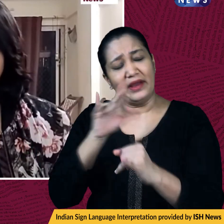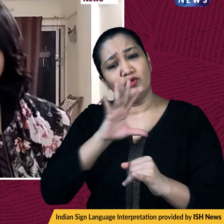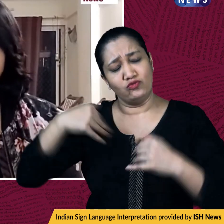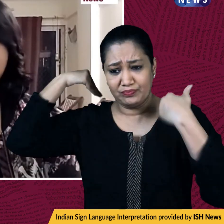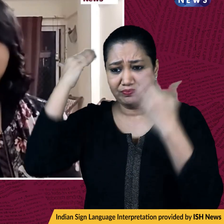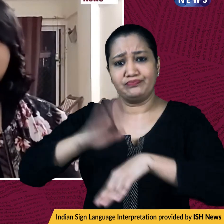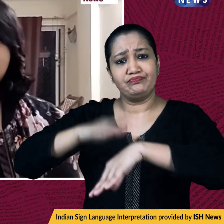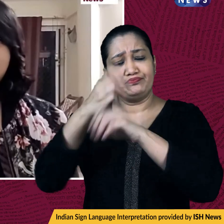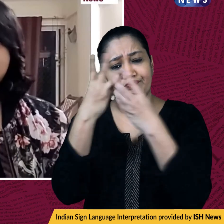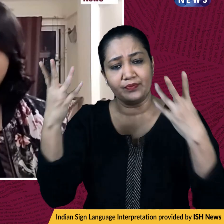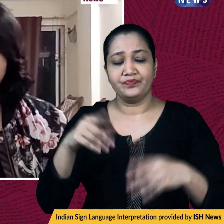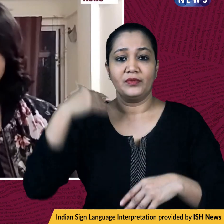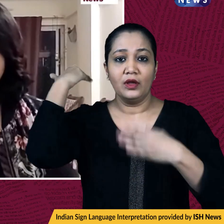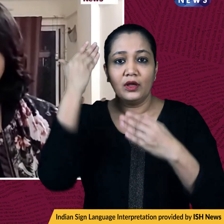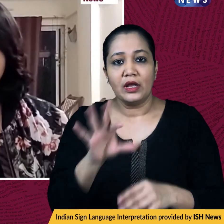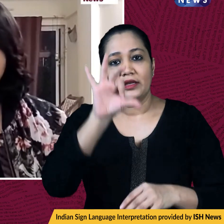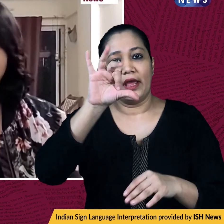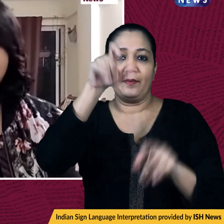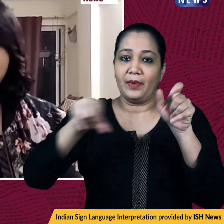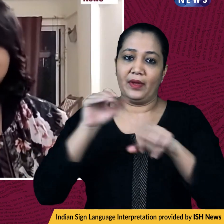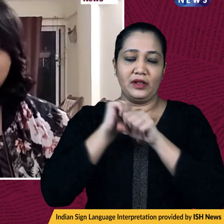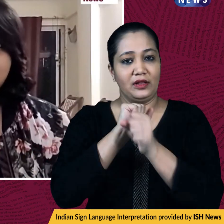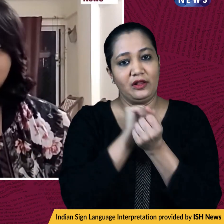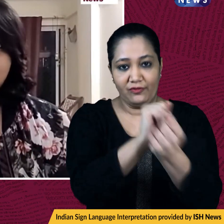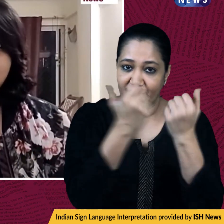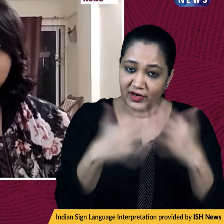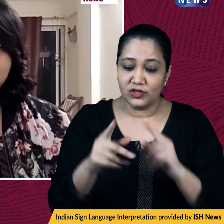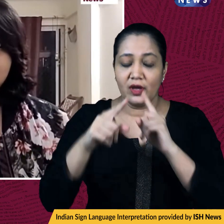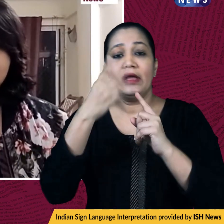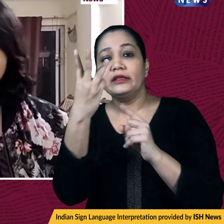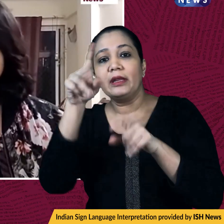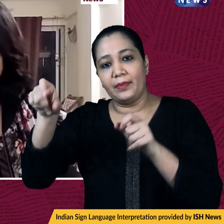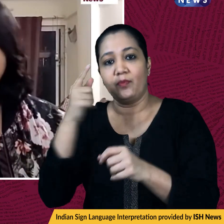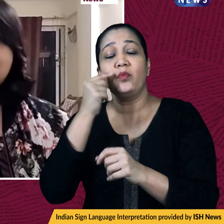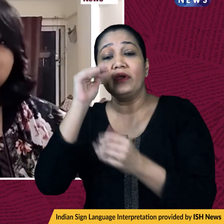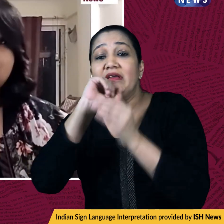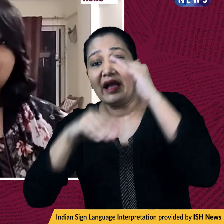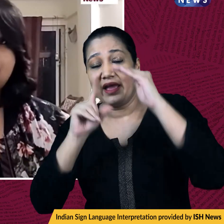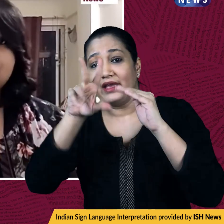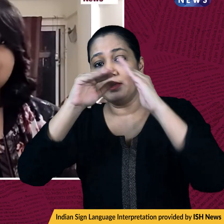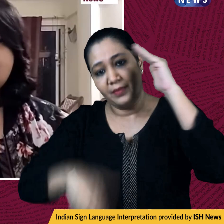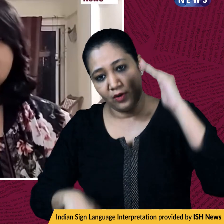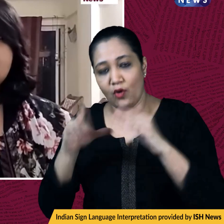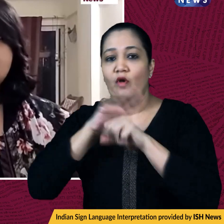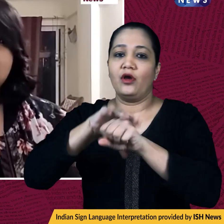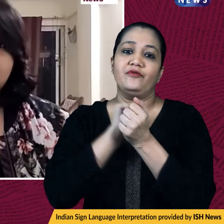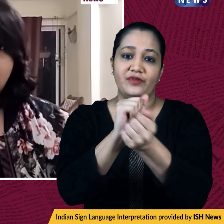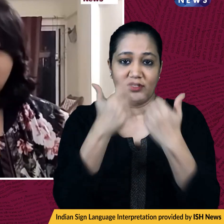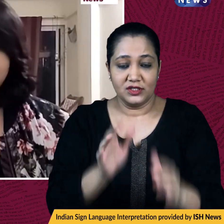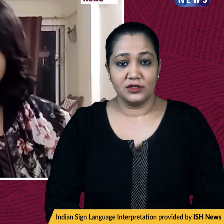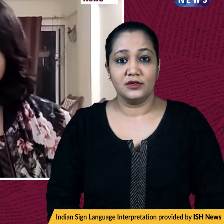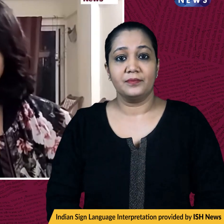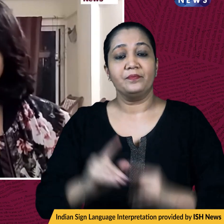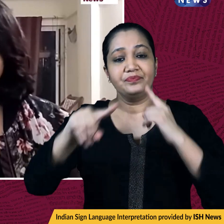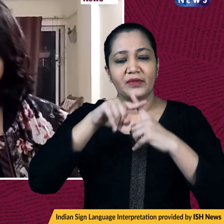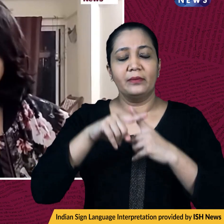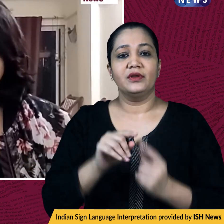COVID vaccine had been available under the FDA's emergency use authorization for individuals aged 18 and